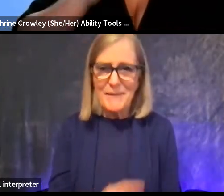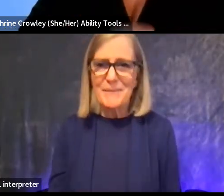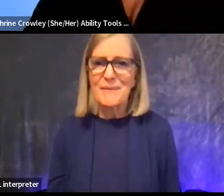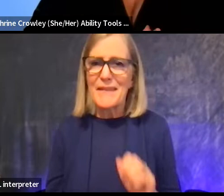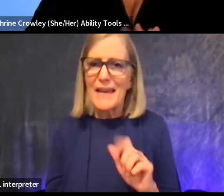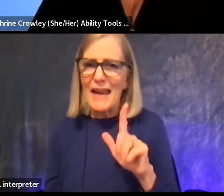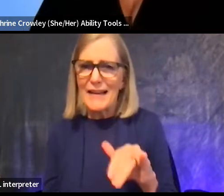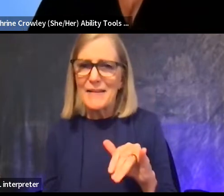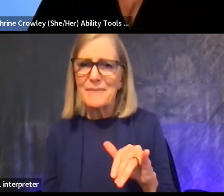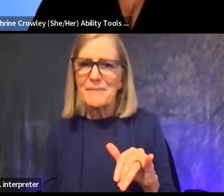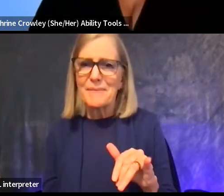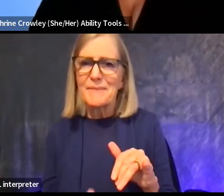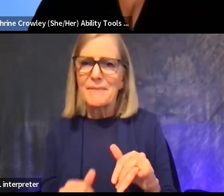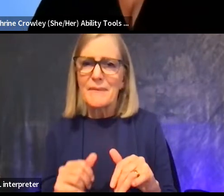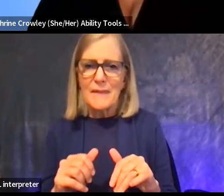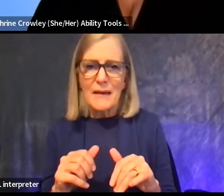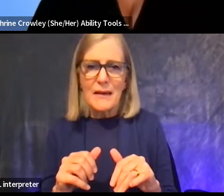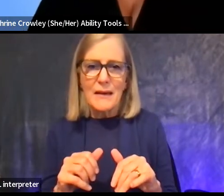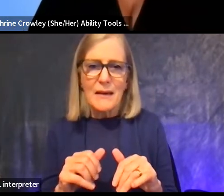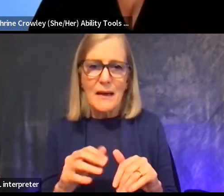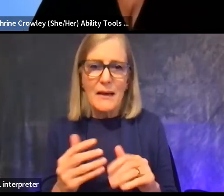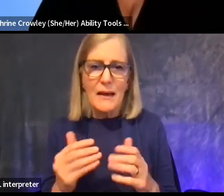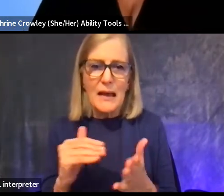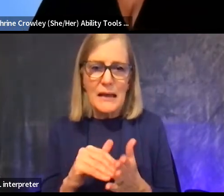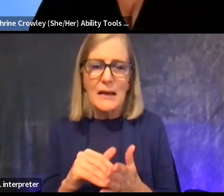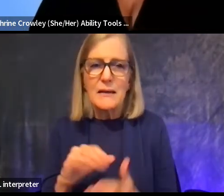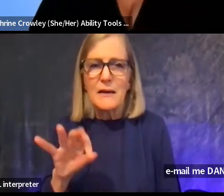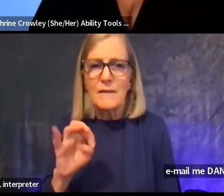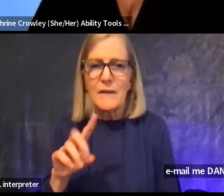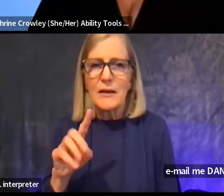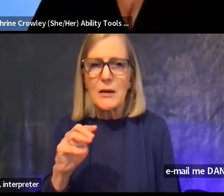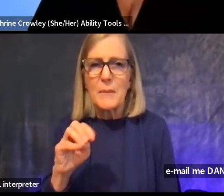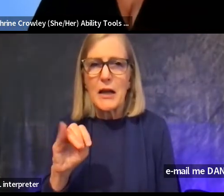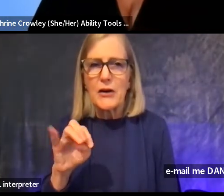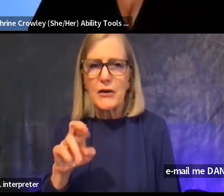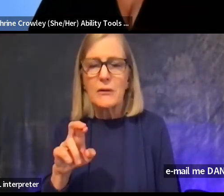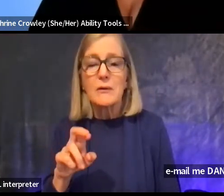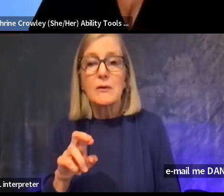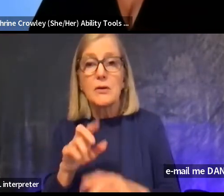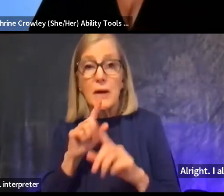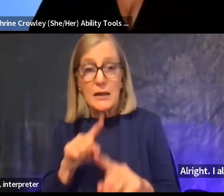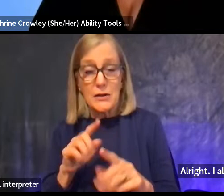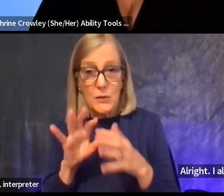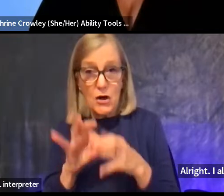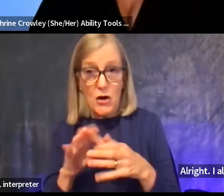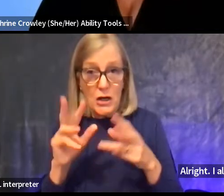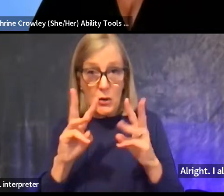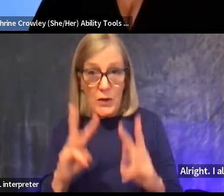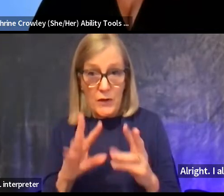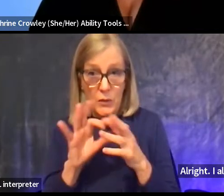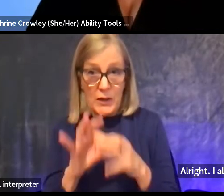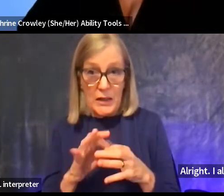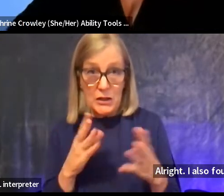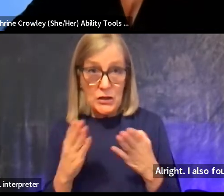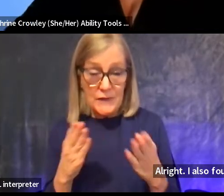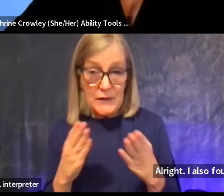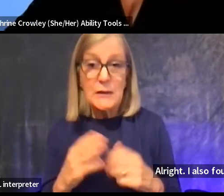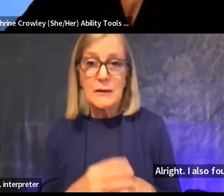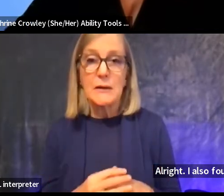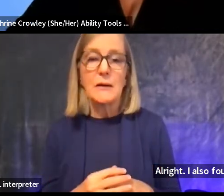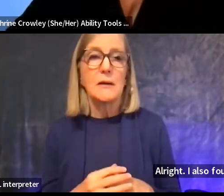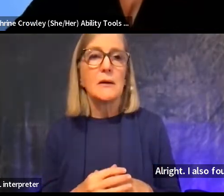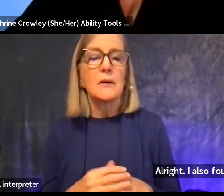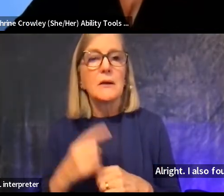Hi, it's Allie Feldmeyer again. So to answer the question about weather-related services, in